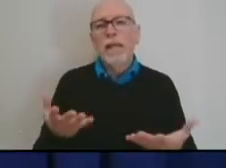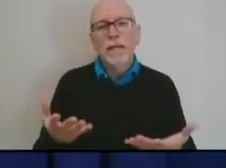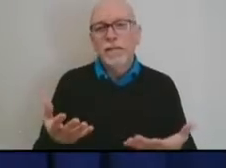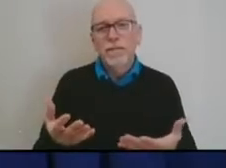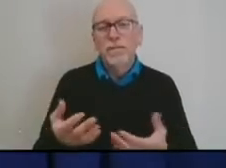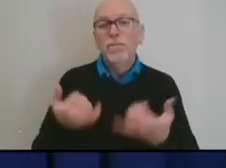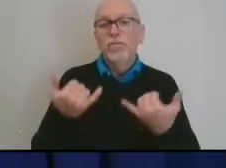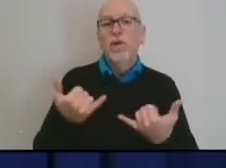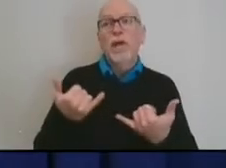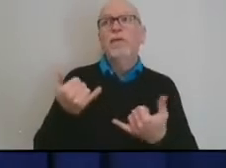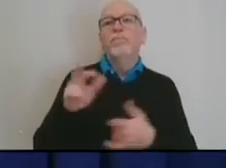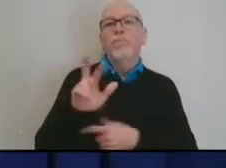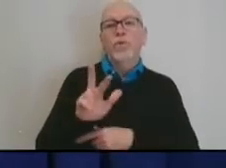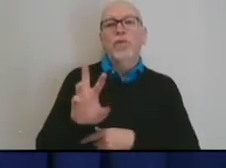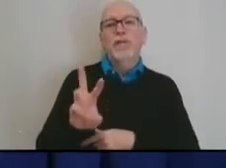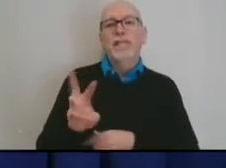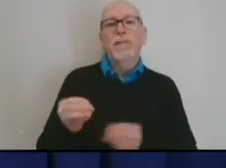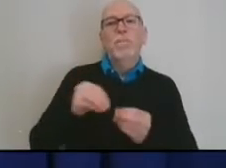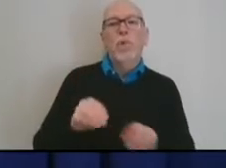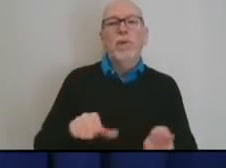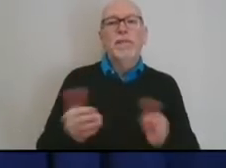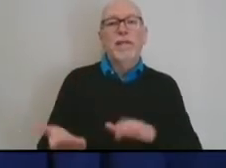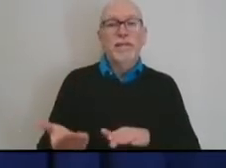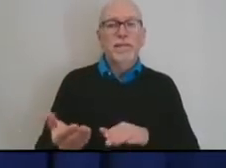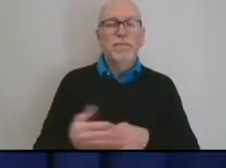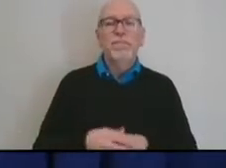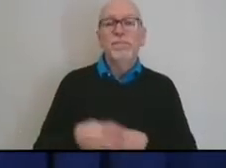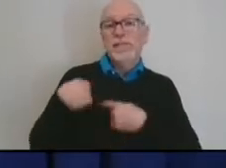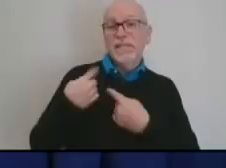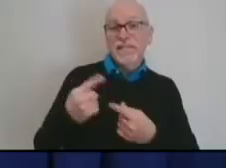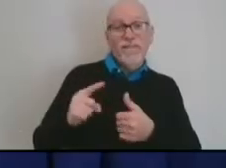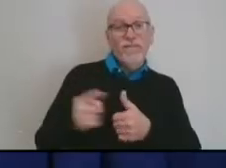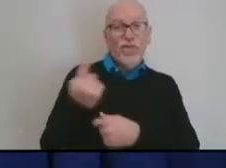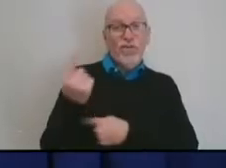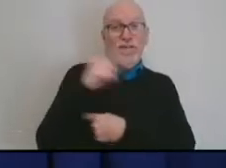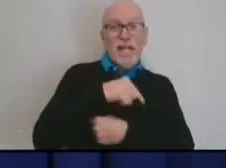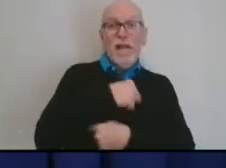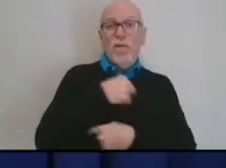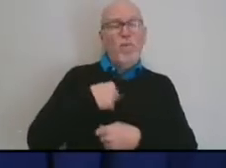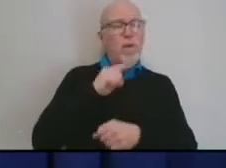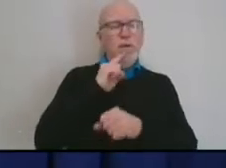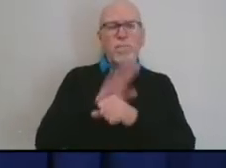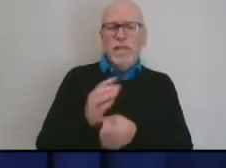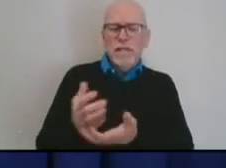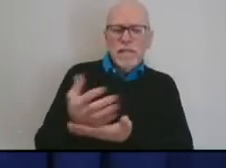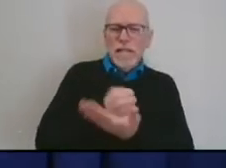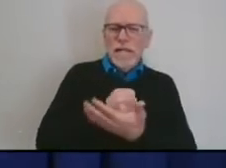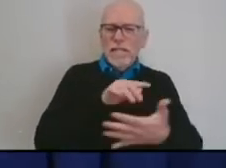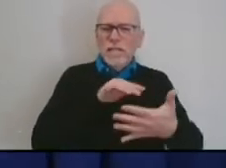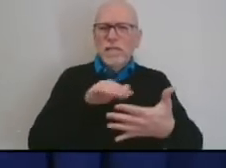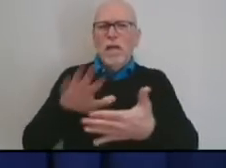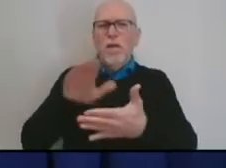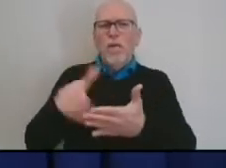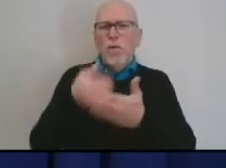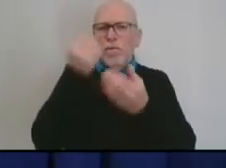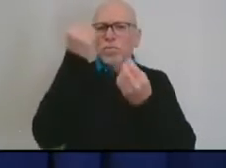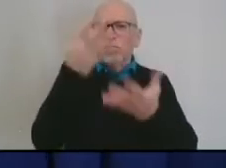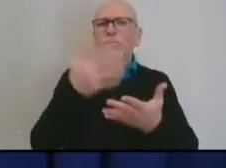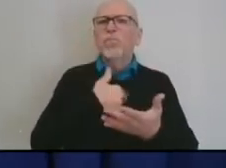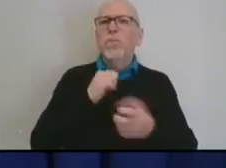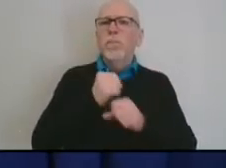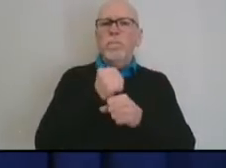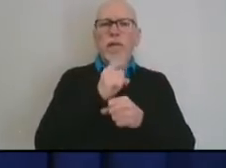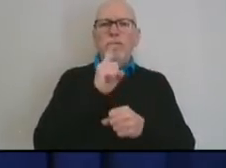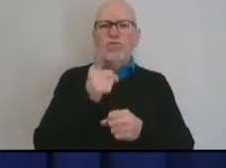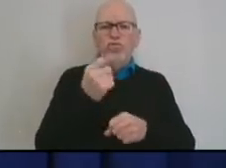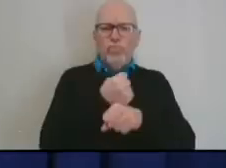we reported 36 new deaths. Since day one, we have been committed to collecting and studying the data and ensuring data integrity